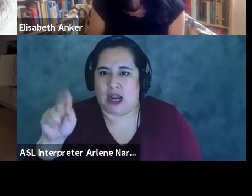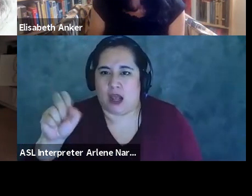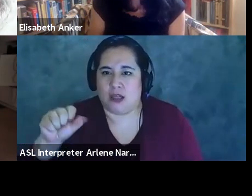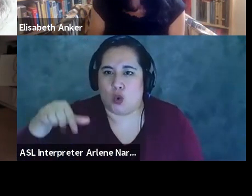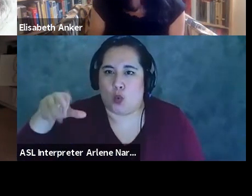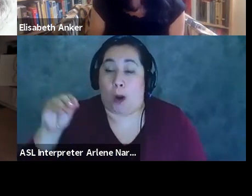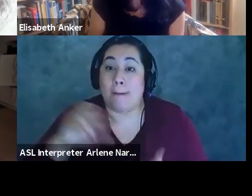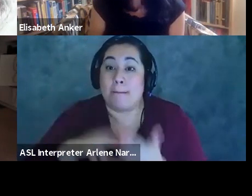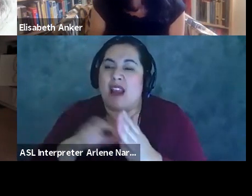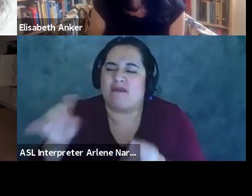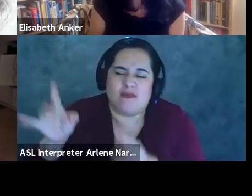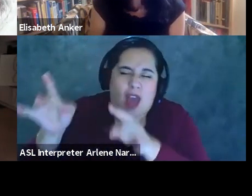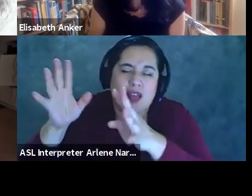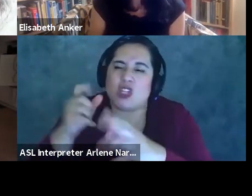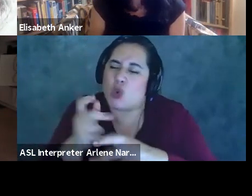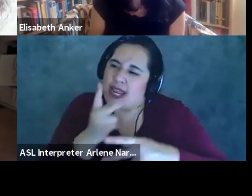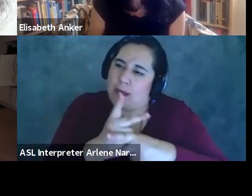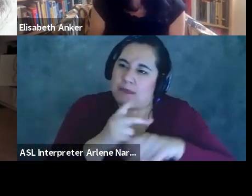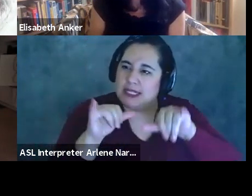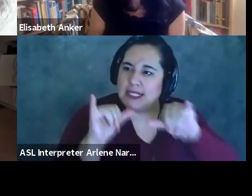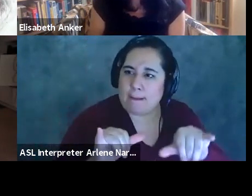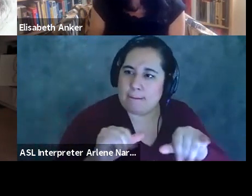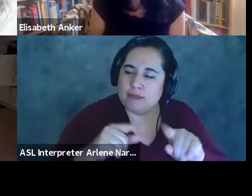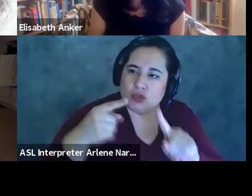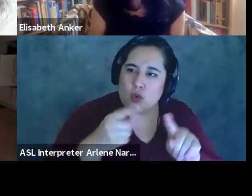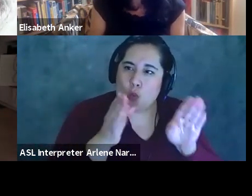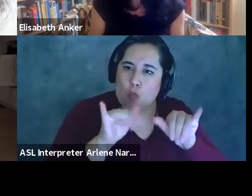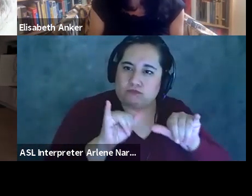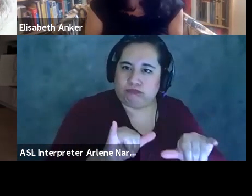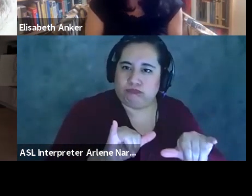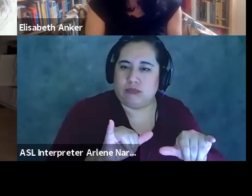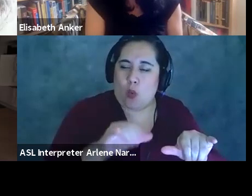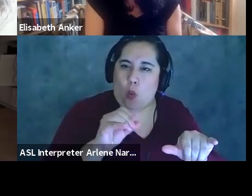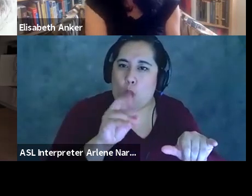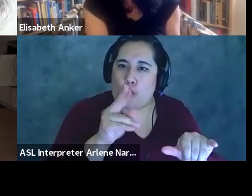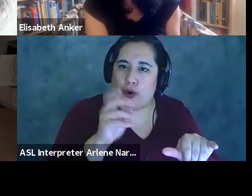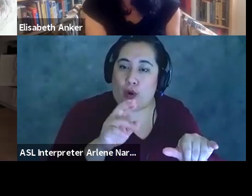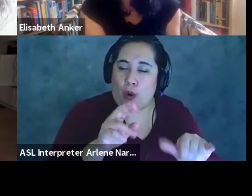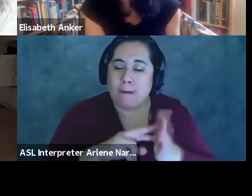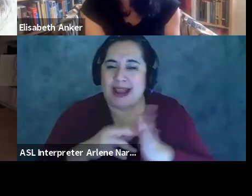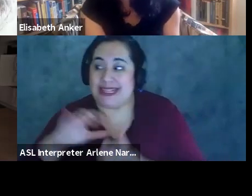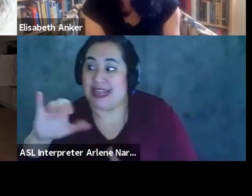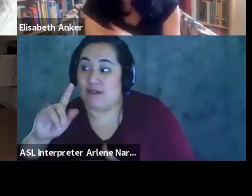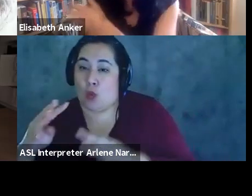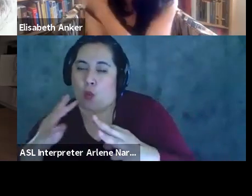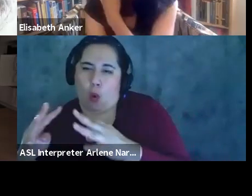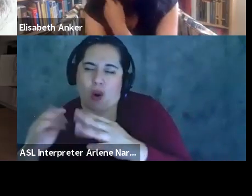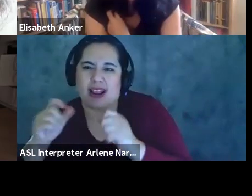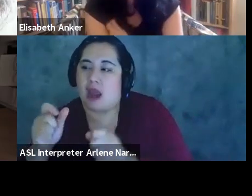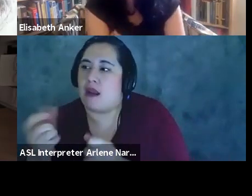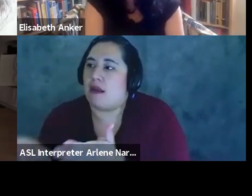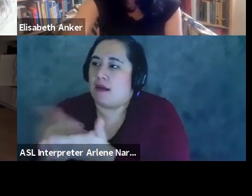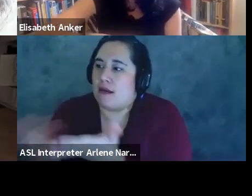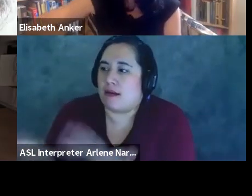the name of civility for the preservation of a certain order. And therefore, civil war can be called upon constantly for